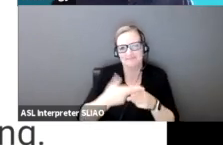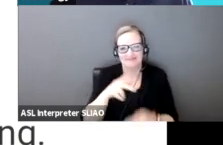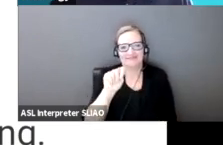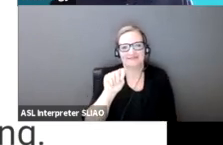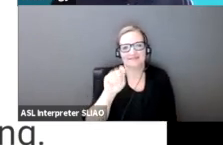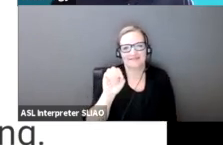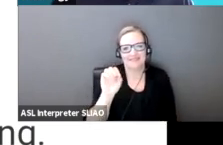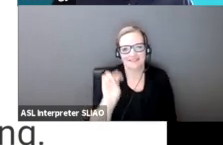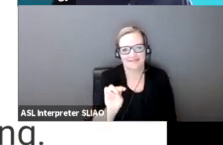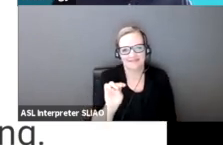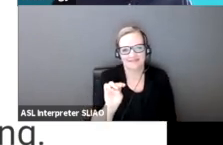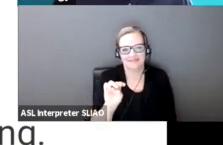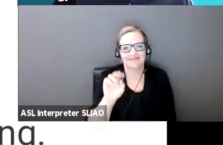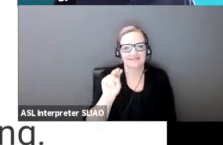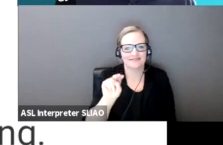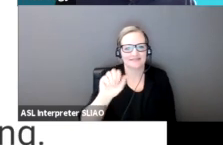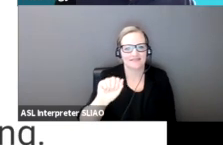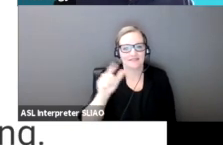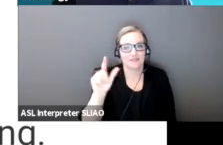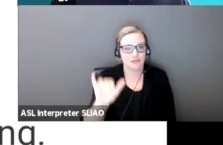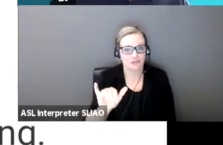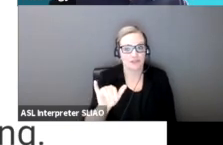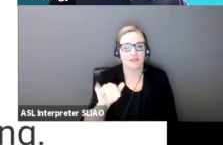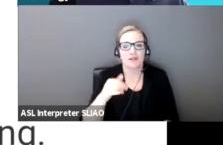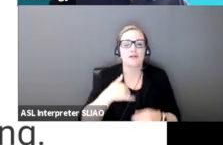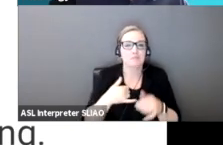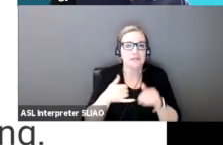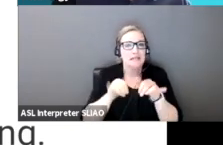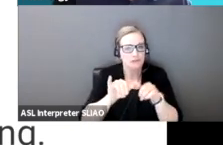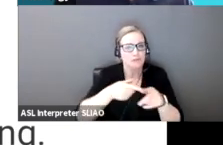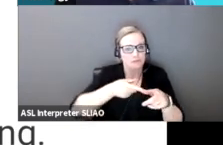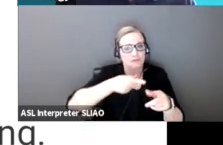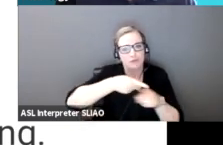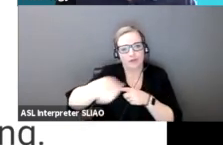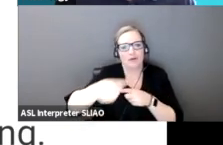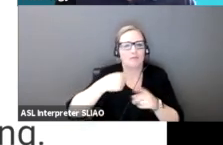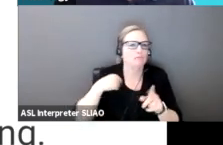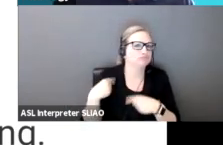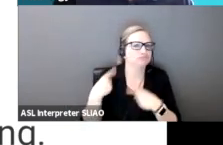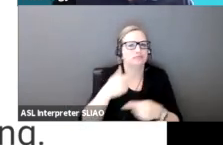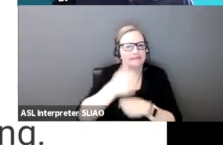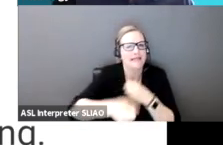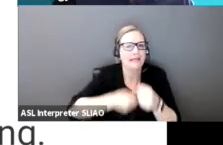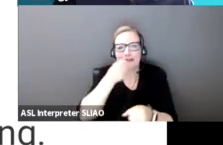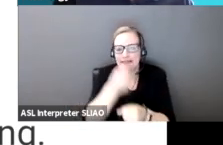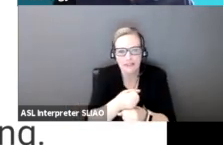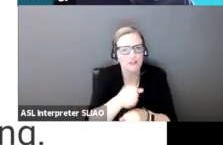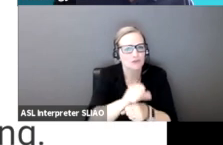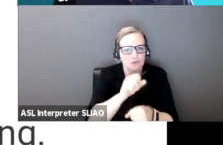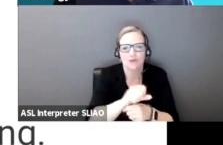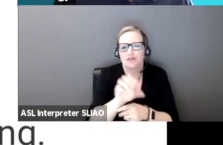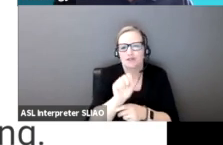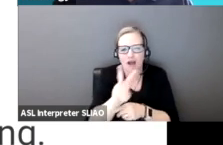I'm an engineer with a decade of software development and management experience at RIM. That